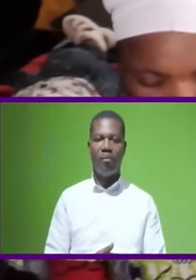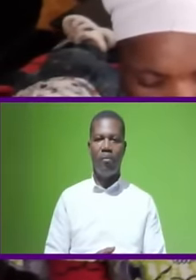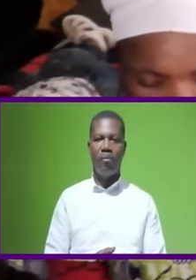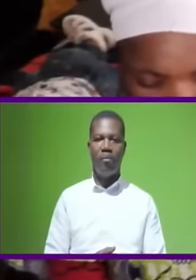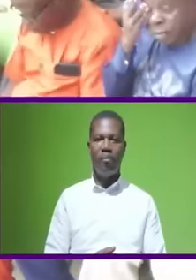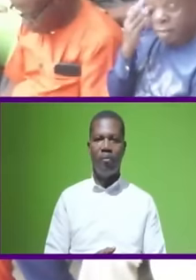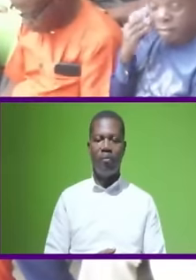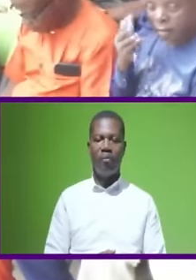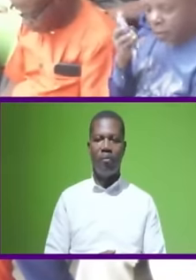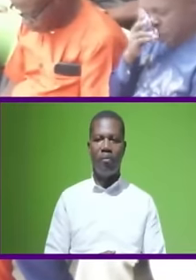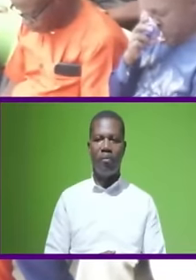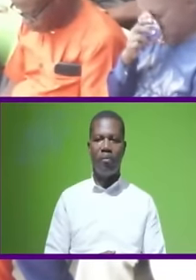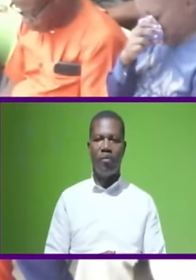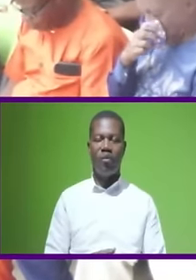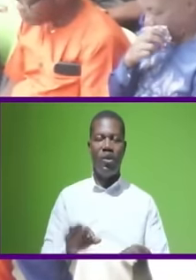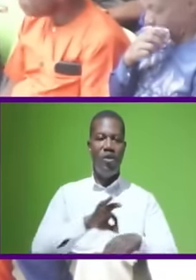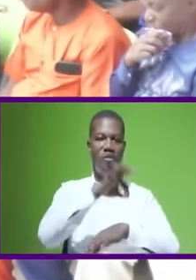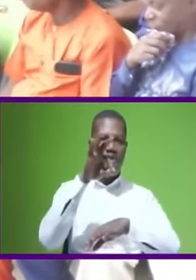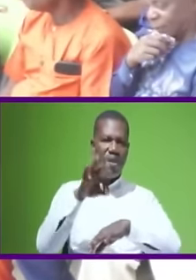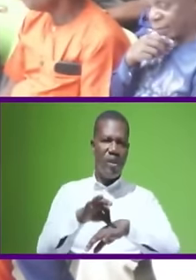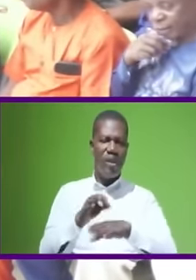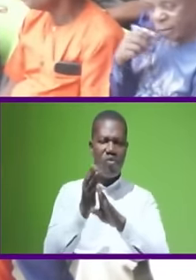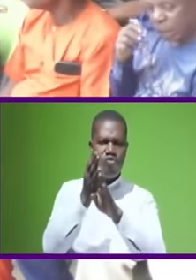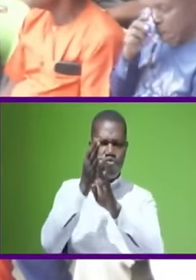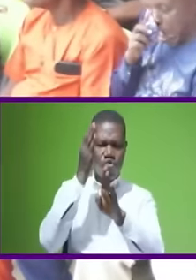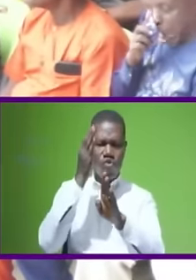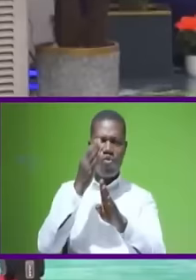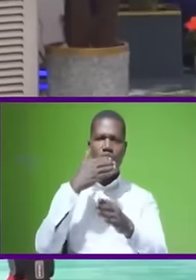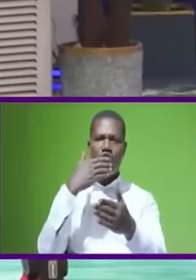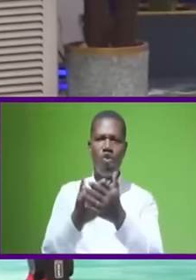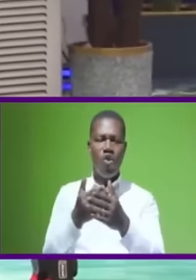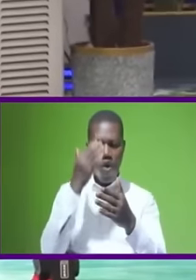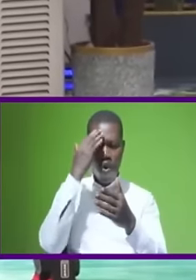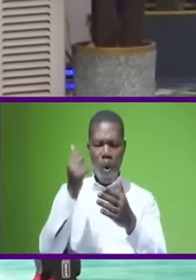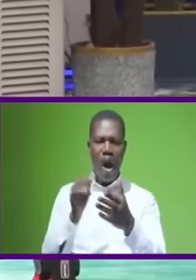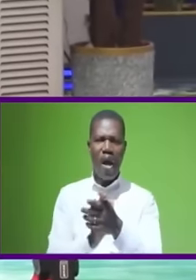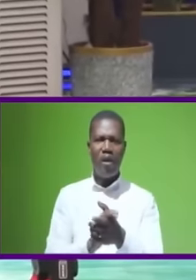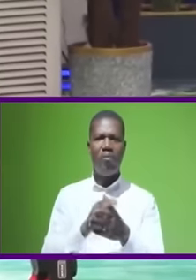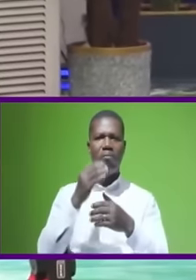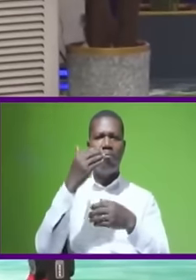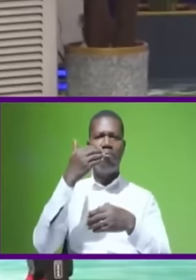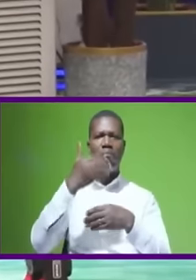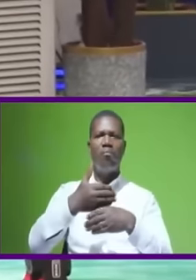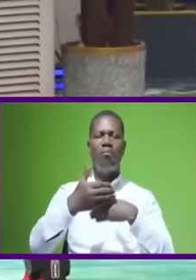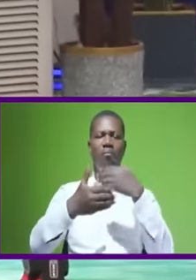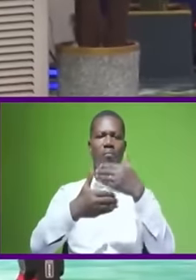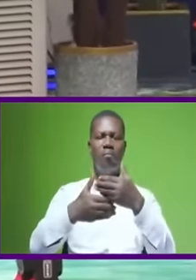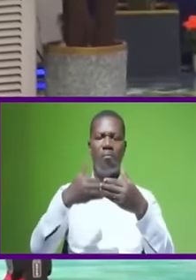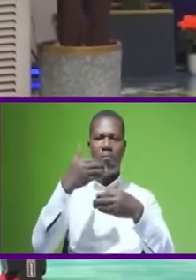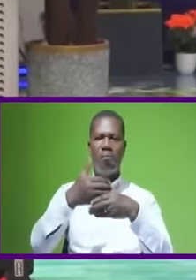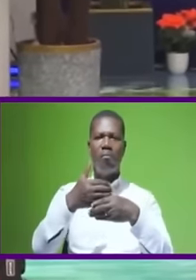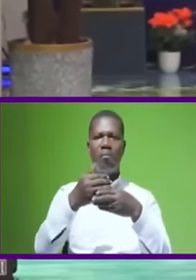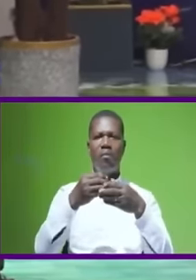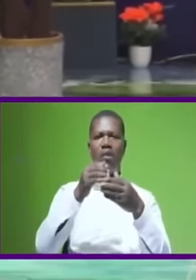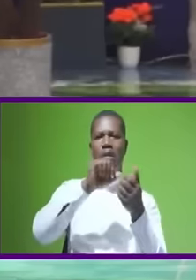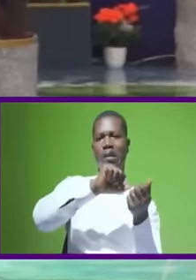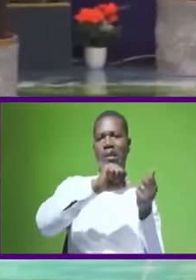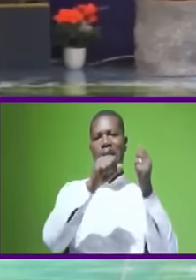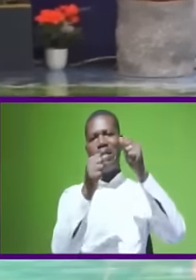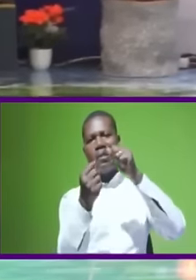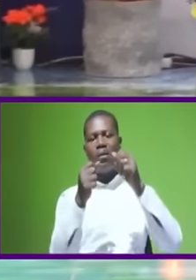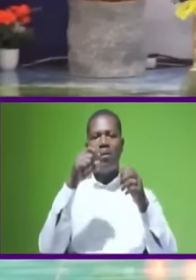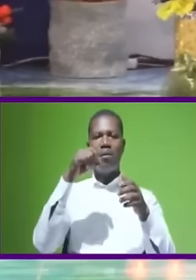steel benders. Foundation at any come ahead and a block where you see so cheer. There's a semi mobile block, no, a ton of